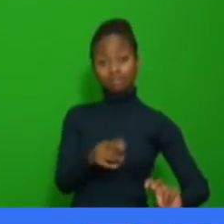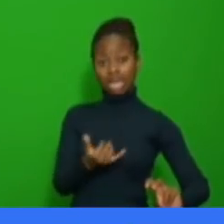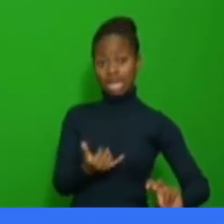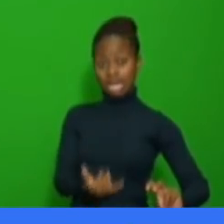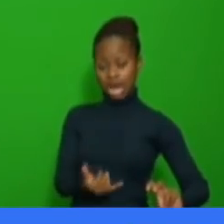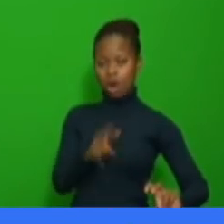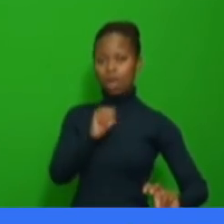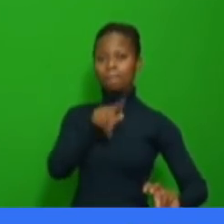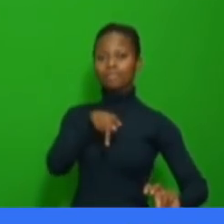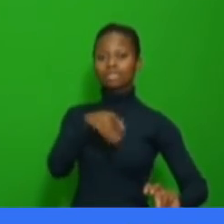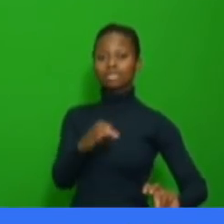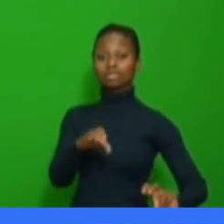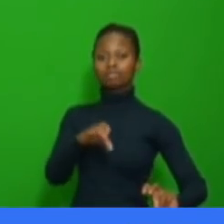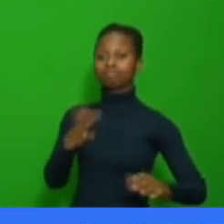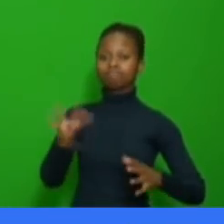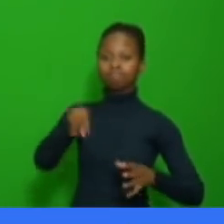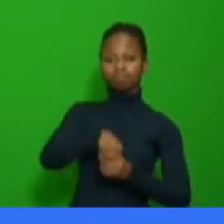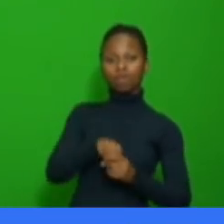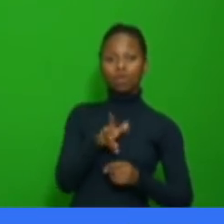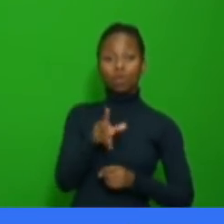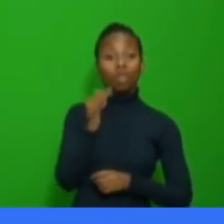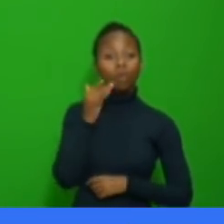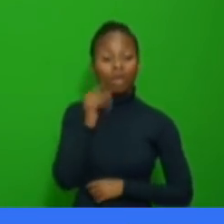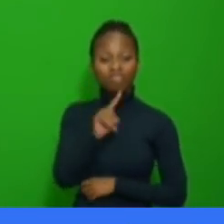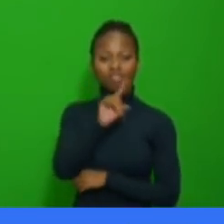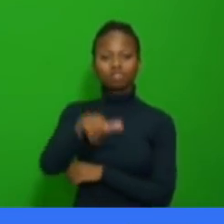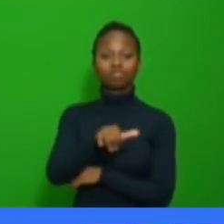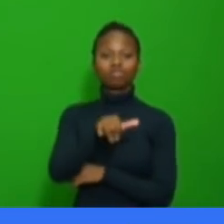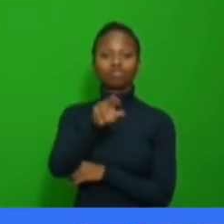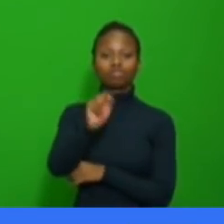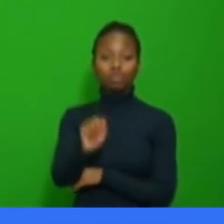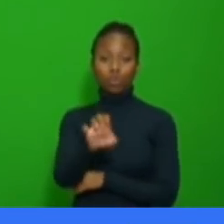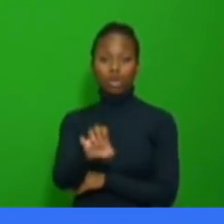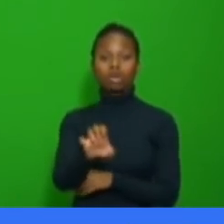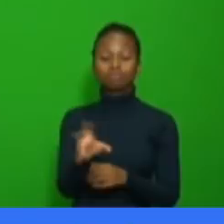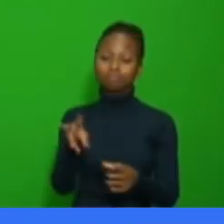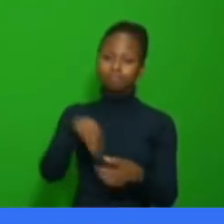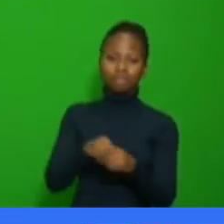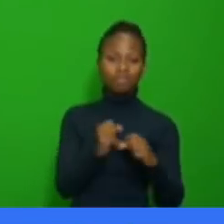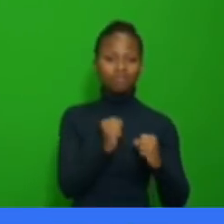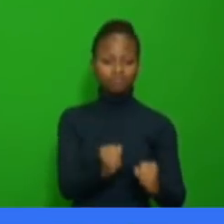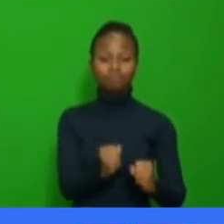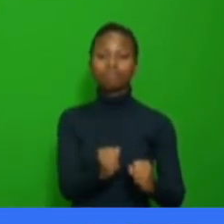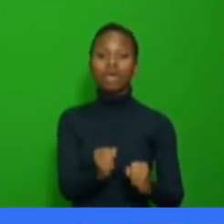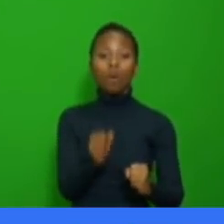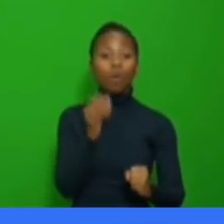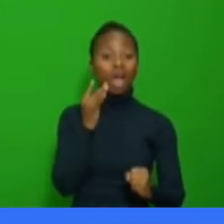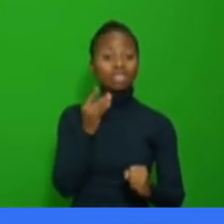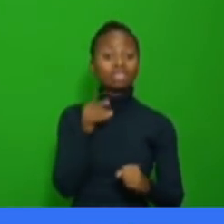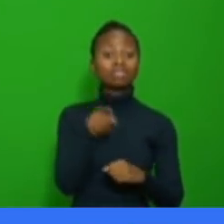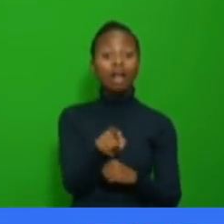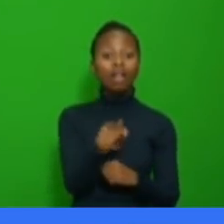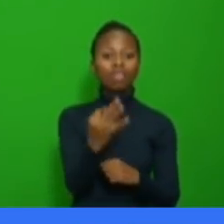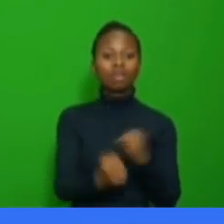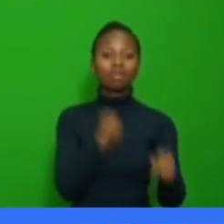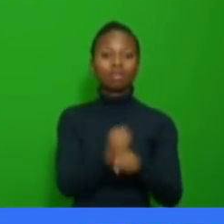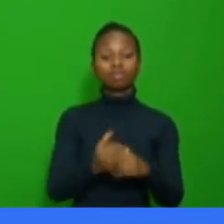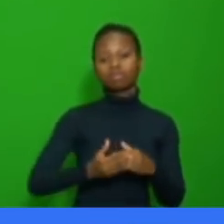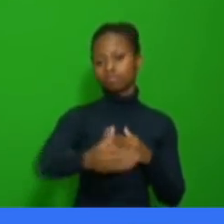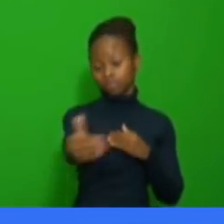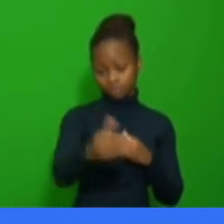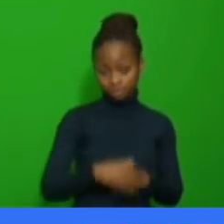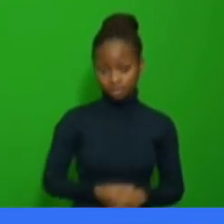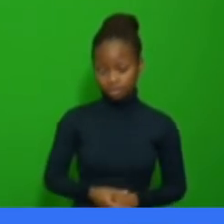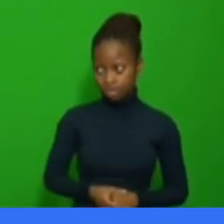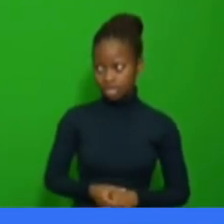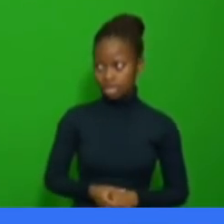the MPC with effect from the 1st of June for a period of 3 years. So, let